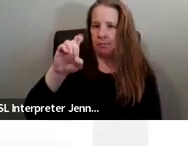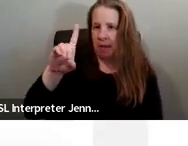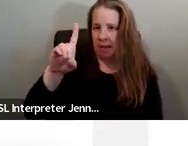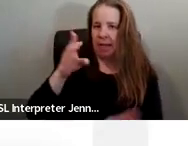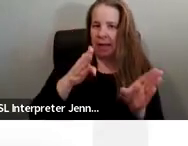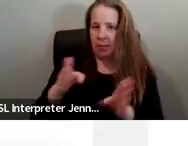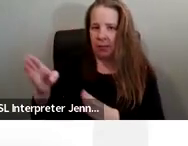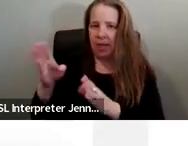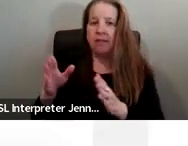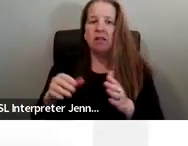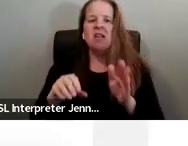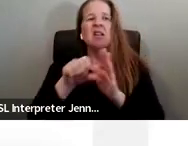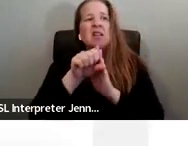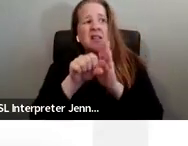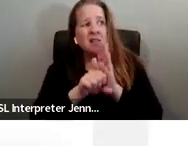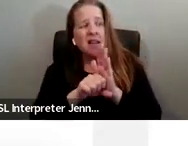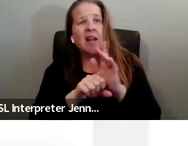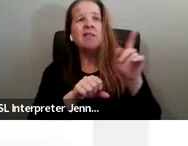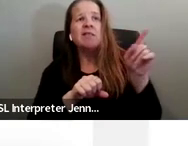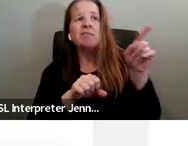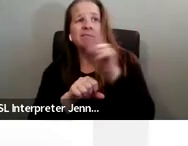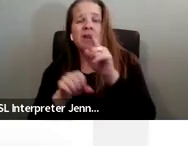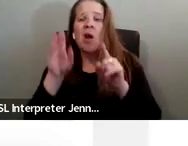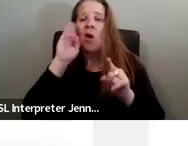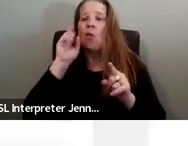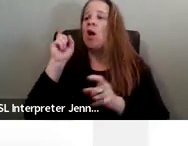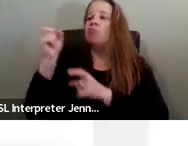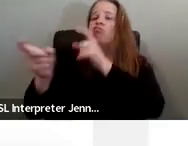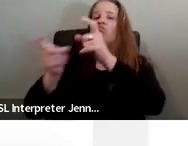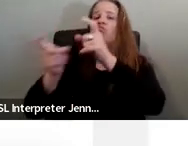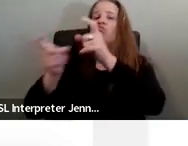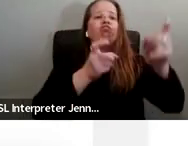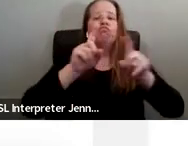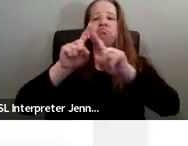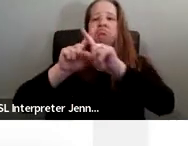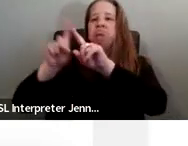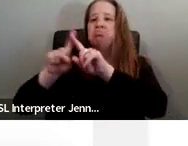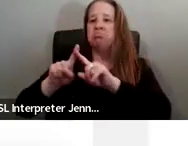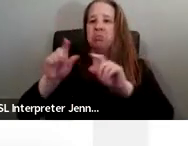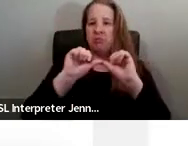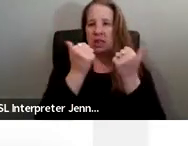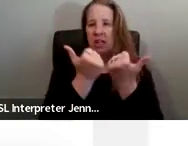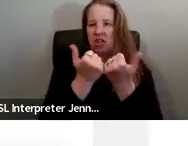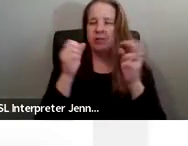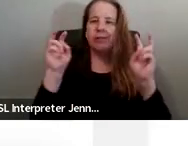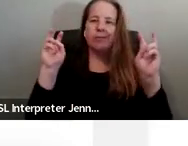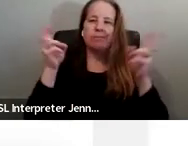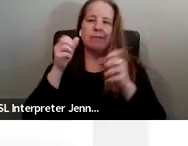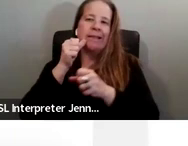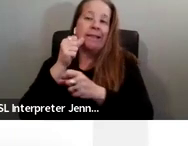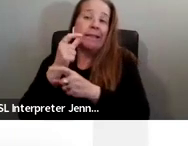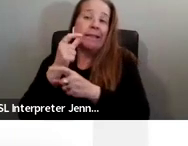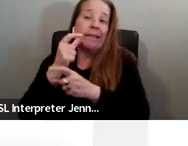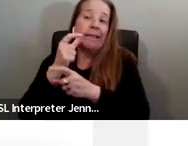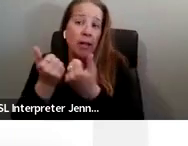can often, and oftentimes do, delegate functions to other state agencies or sister state agencies, like